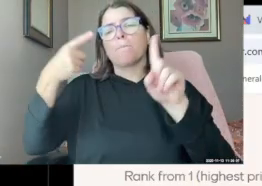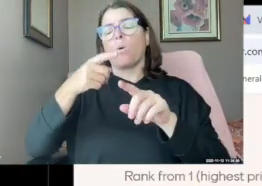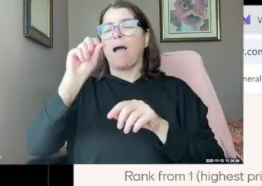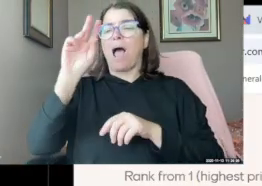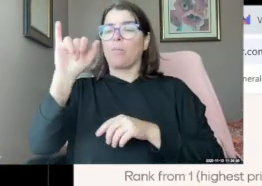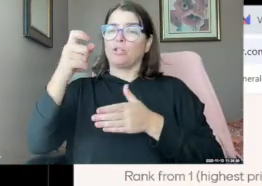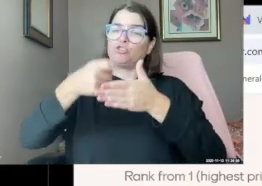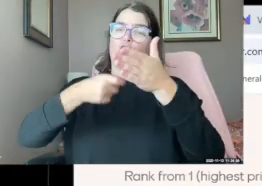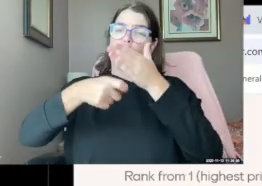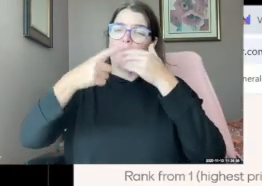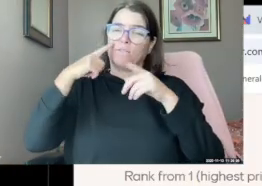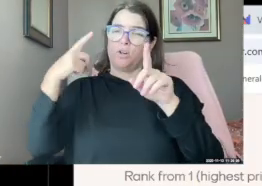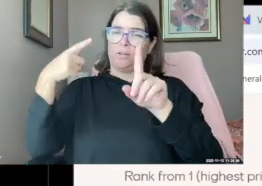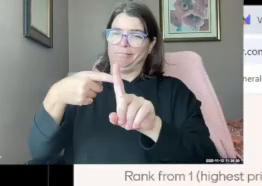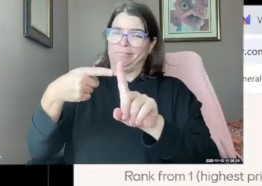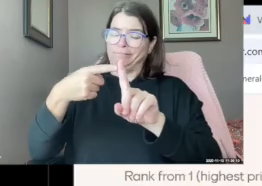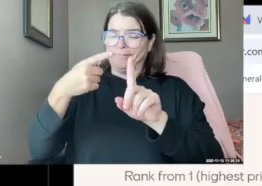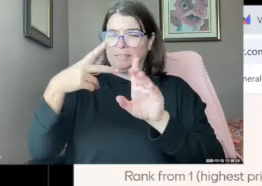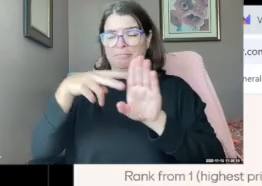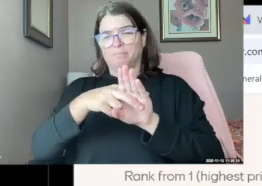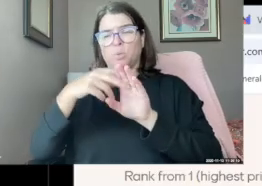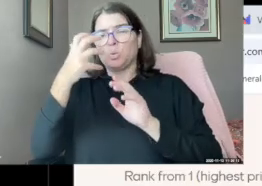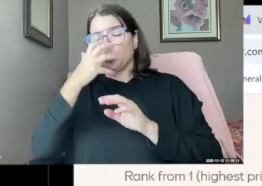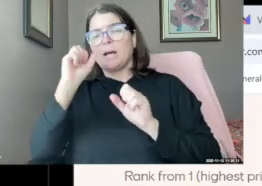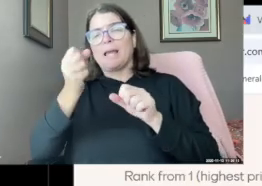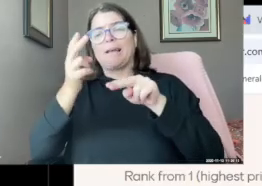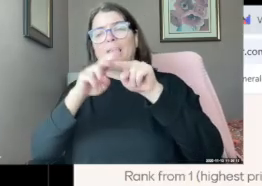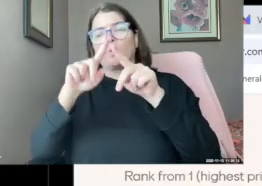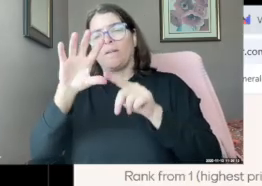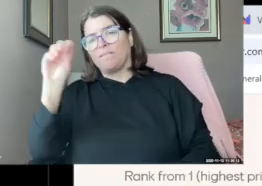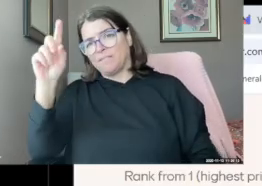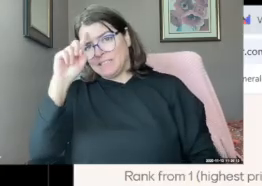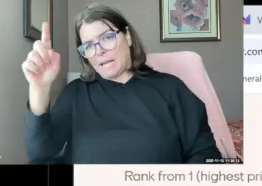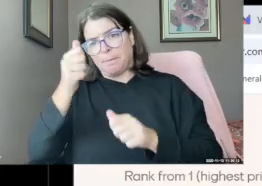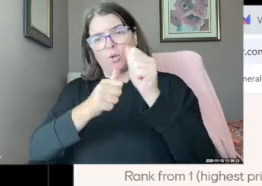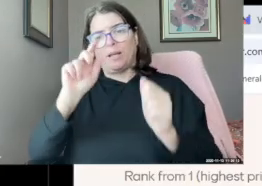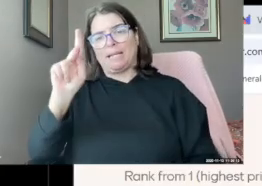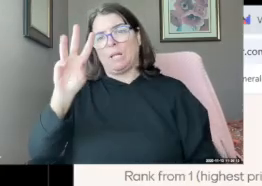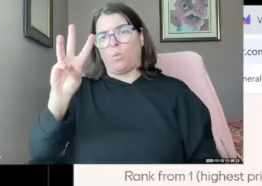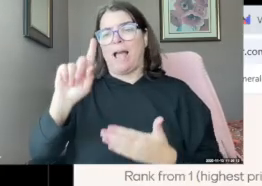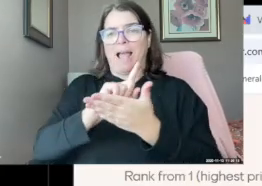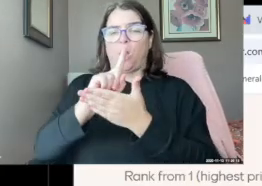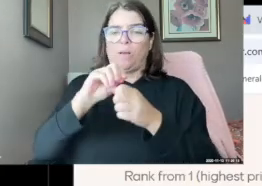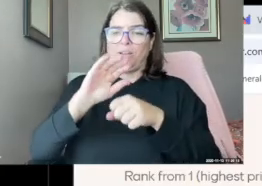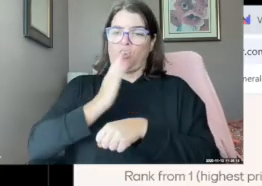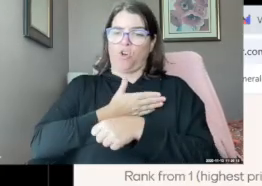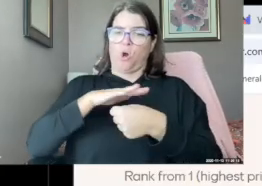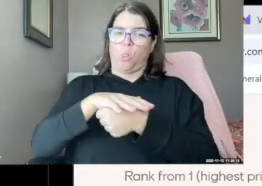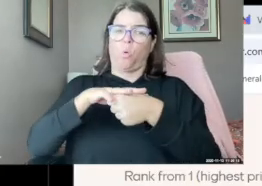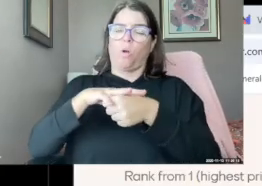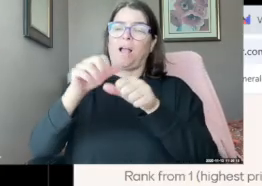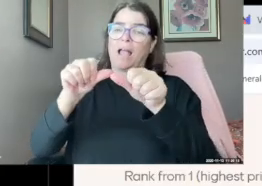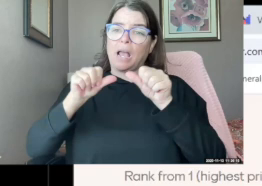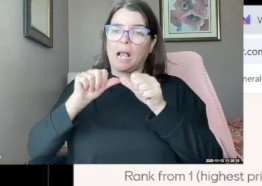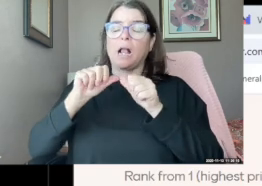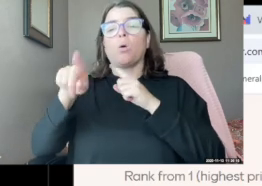I also will point out that charging rates are highly fluctuating right now. We've seen them go as high as